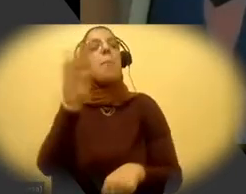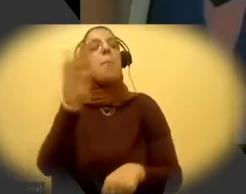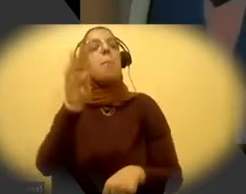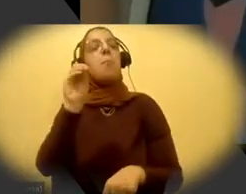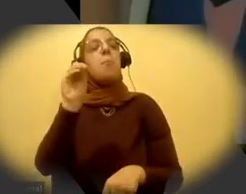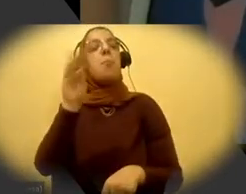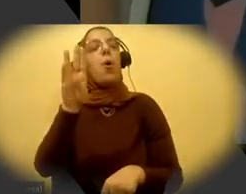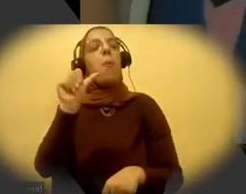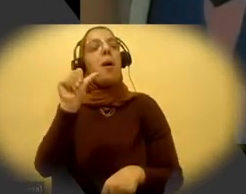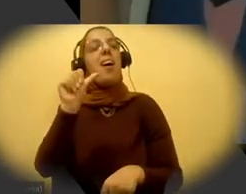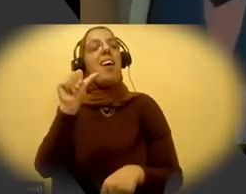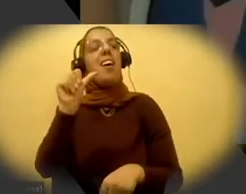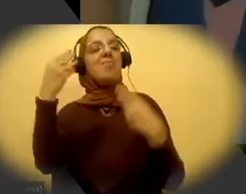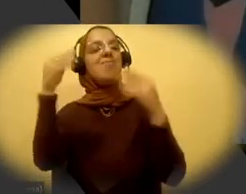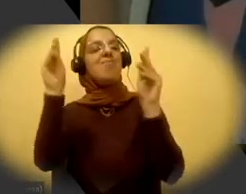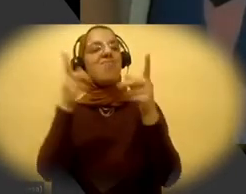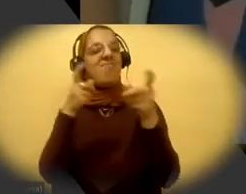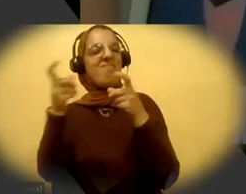nuance?